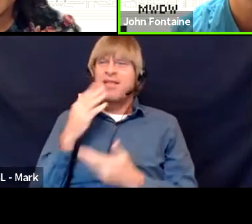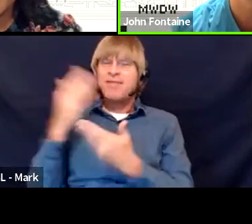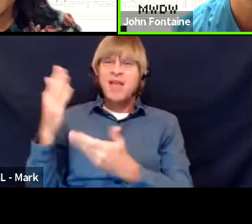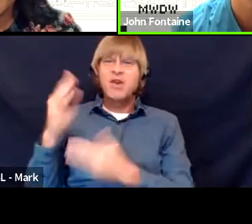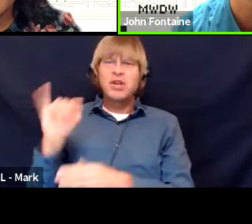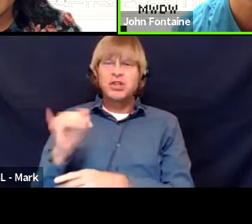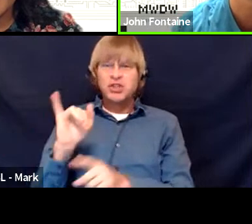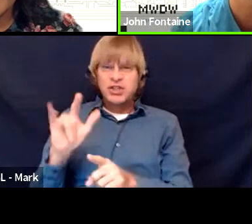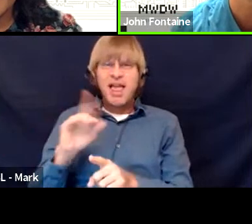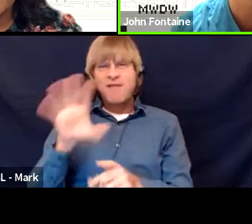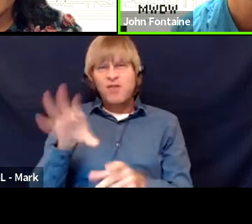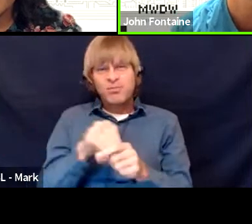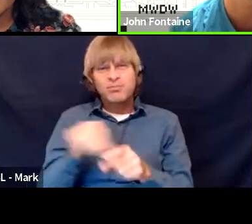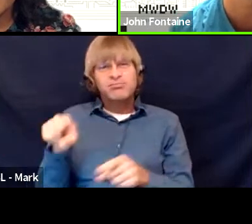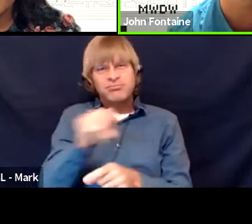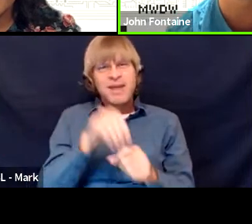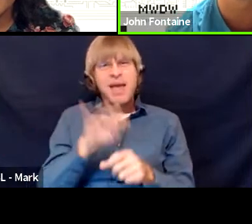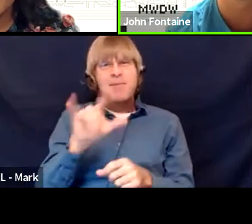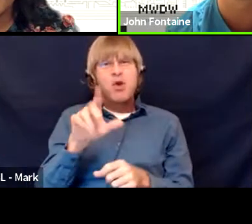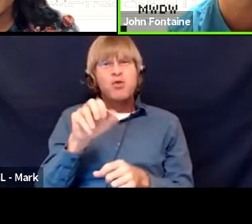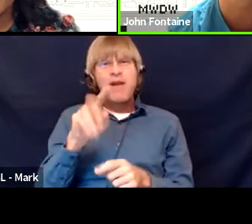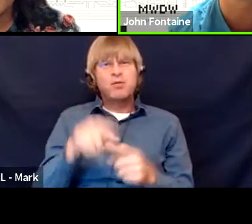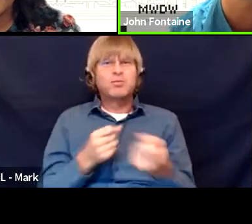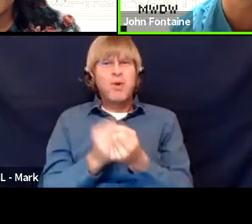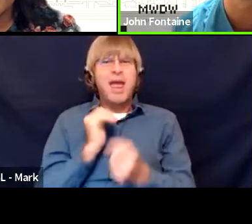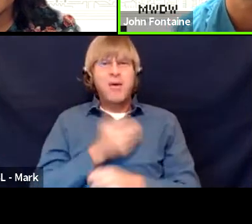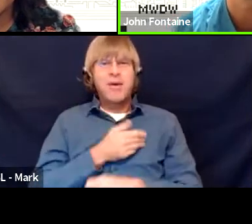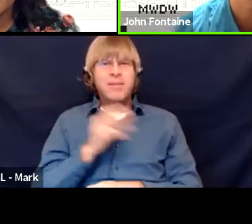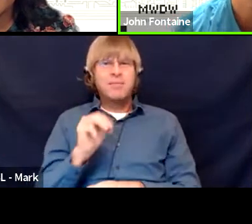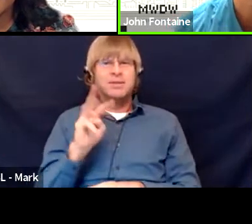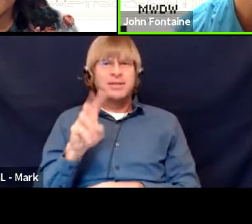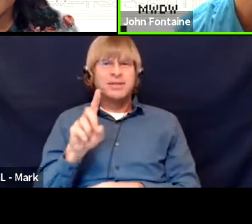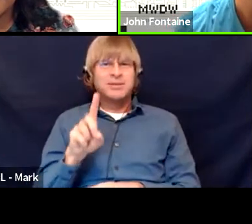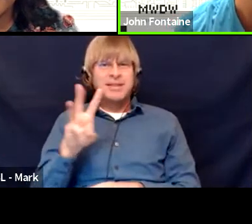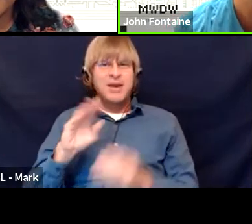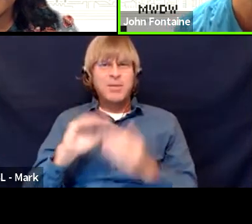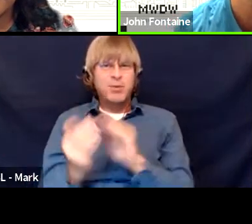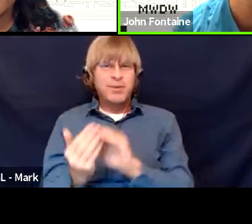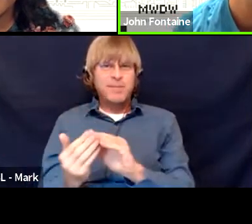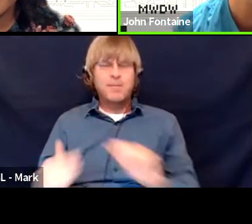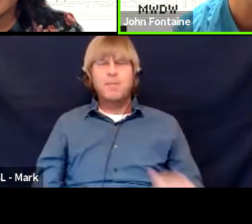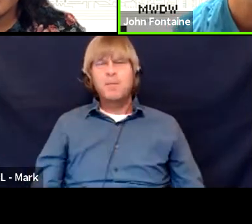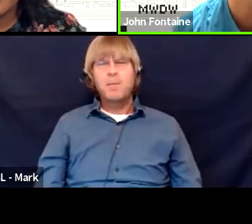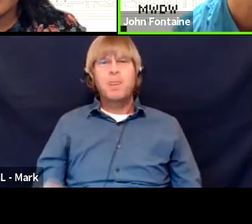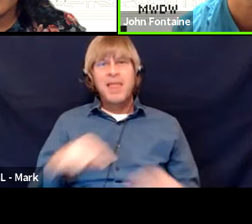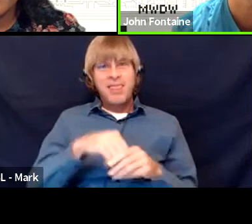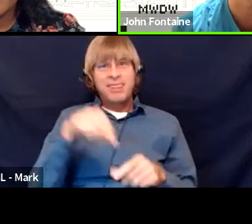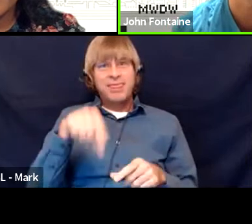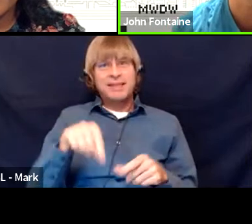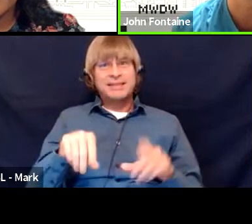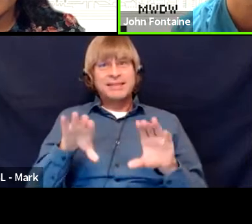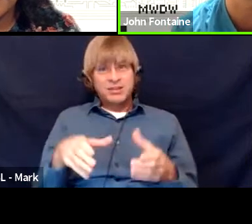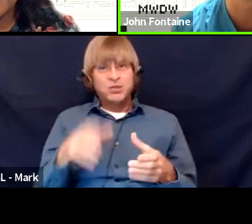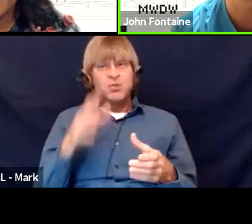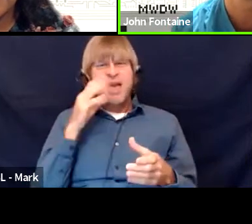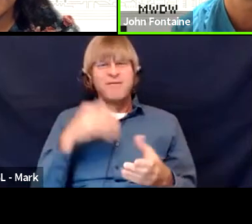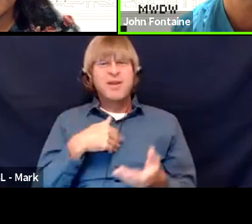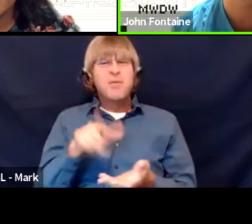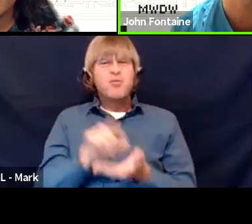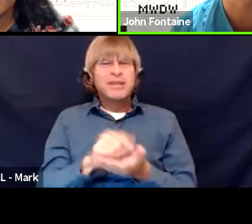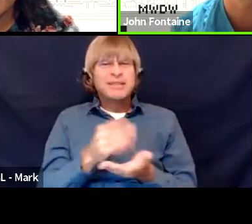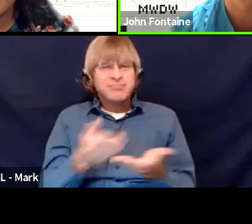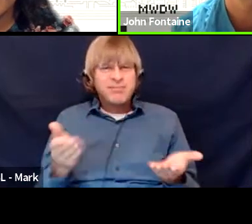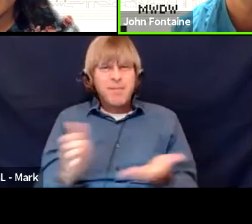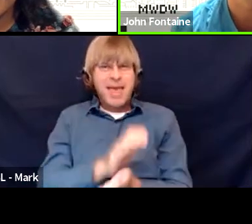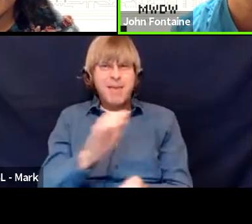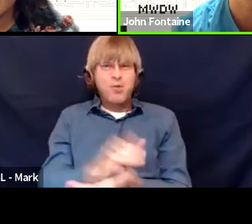Jill, and everyone at Millcraft for supporting the Midwest design community. In this session, we'll reveal print's secret weapon,